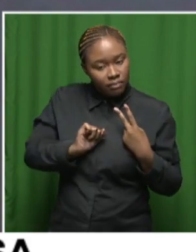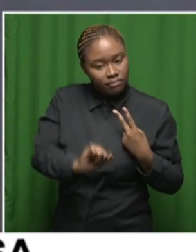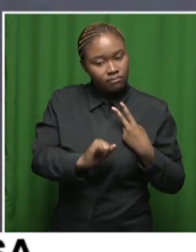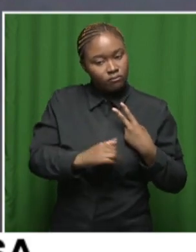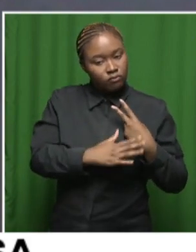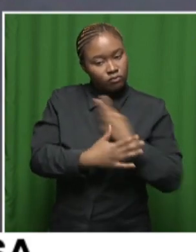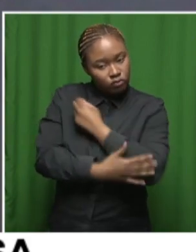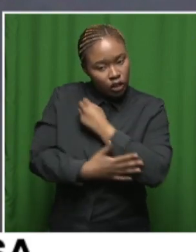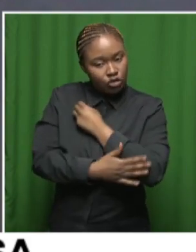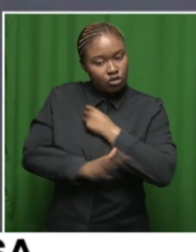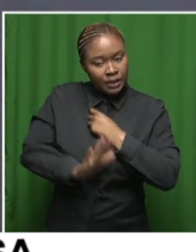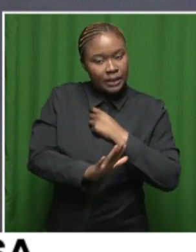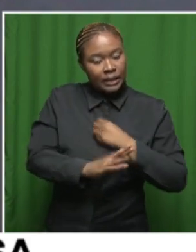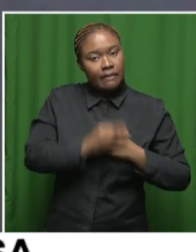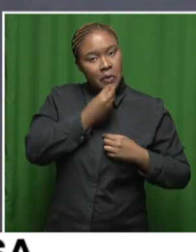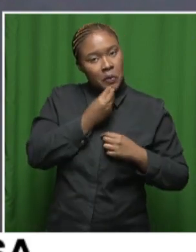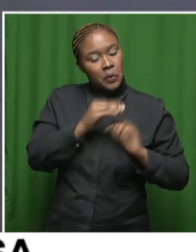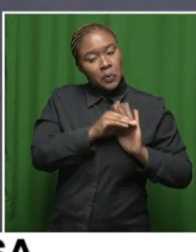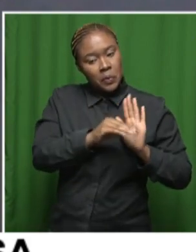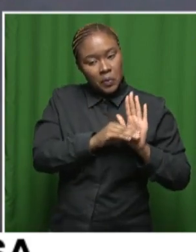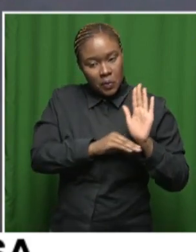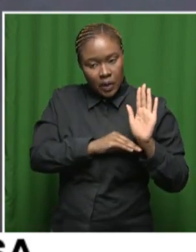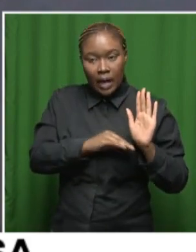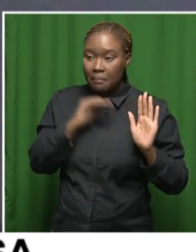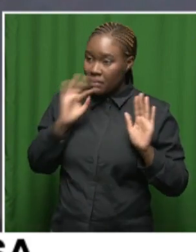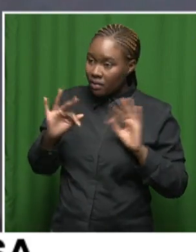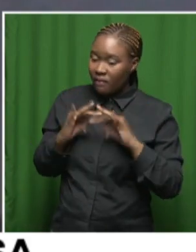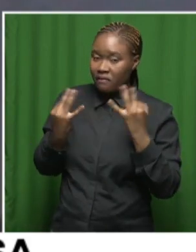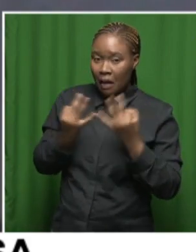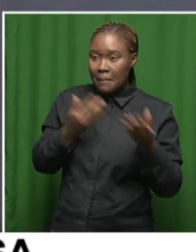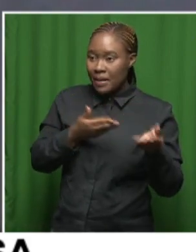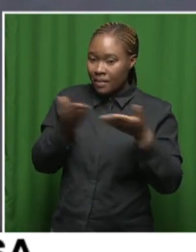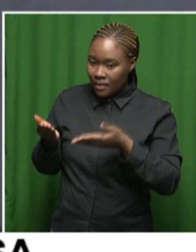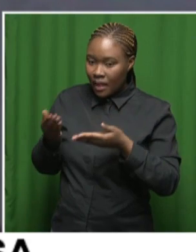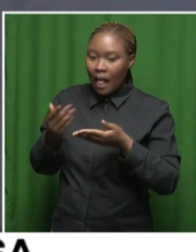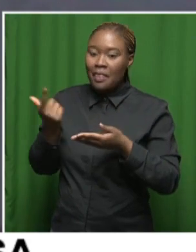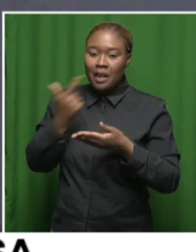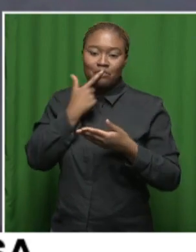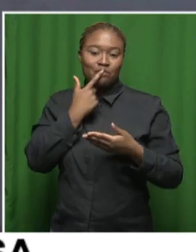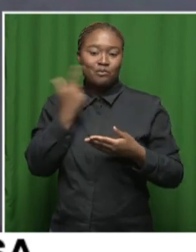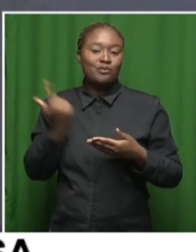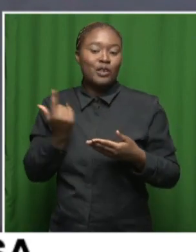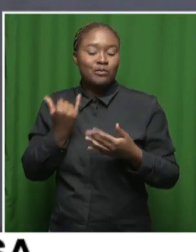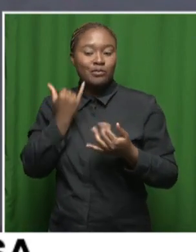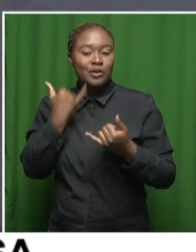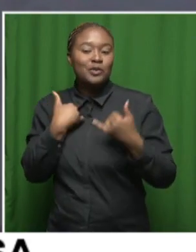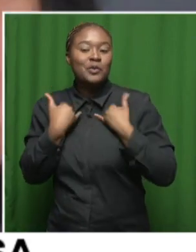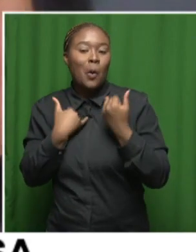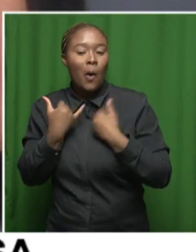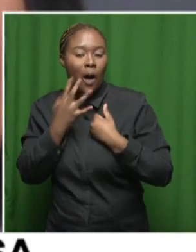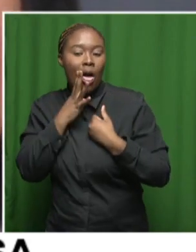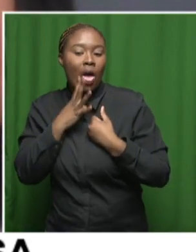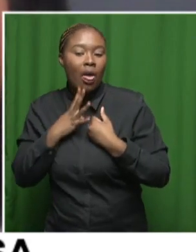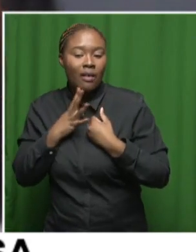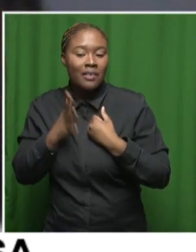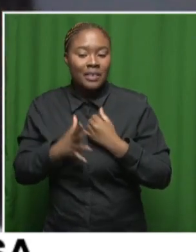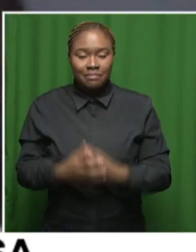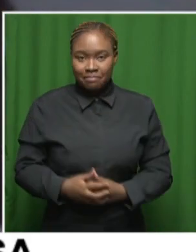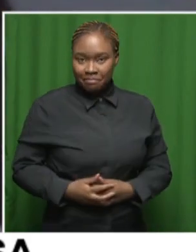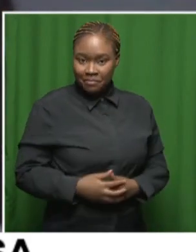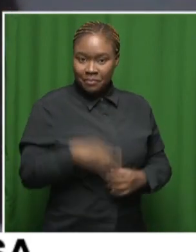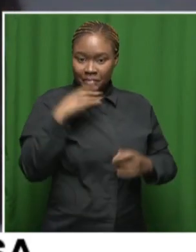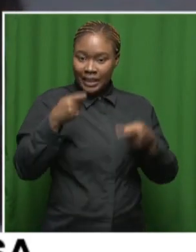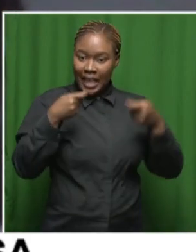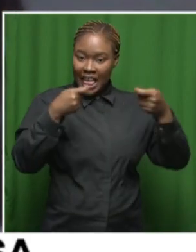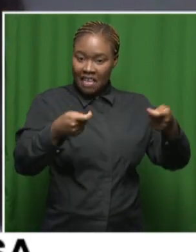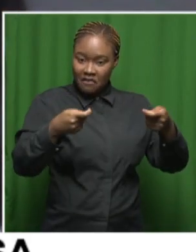comfortable with cooking, and then your friends and family are sure to love it as well. So now that you are into an air fryer, have you turned your